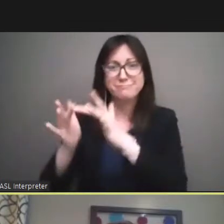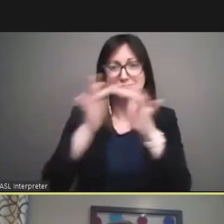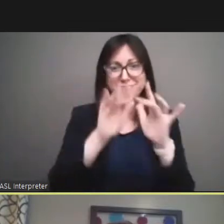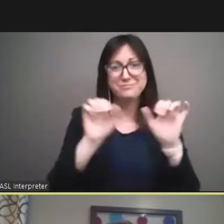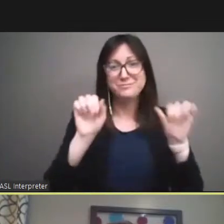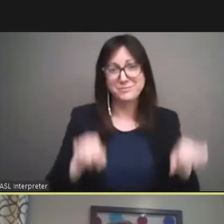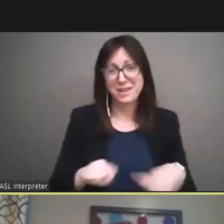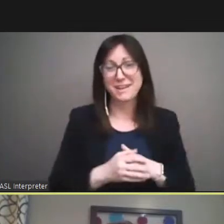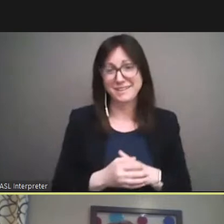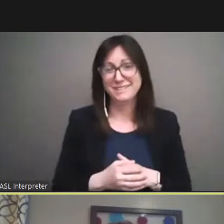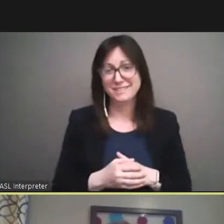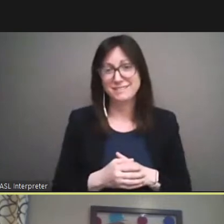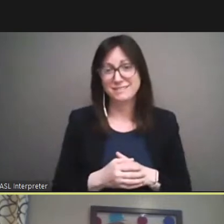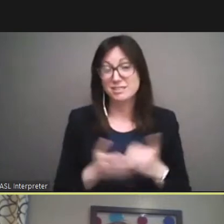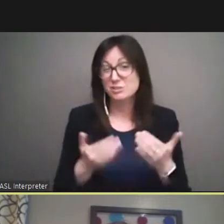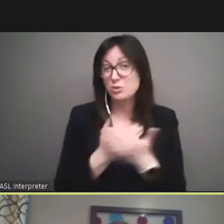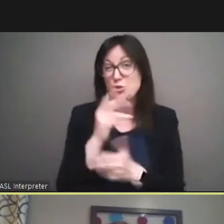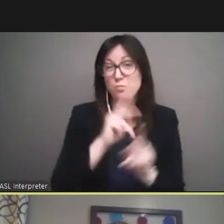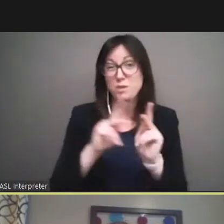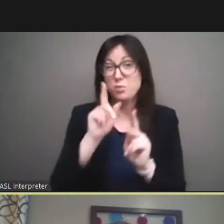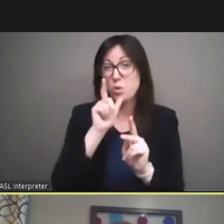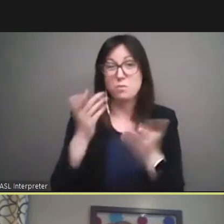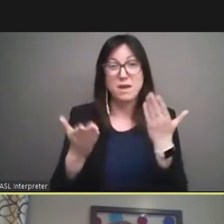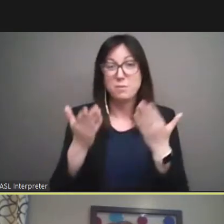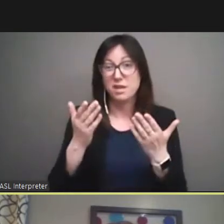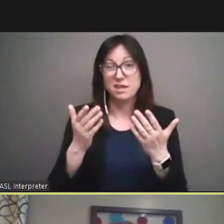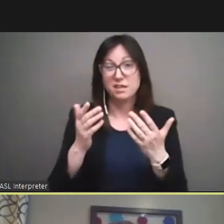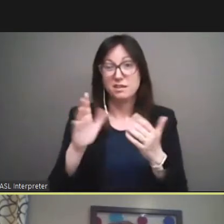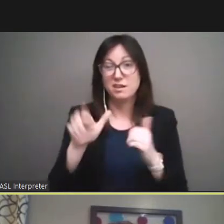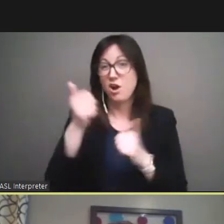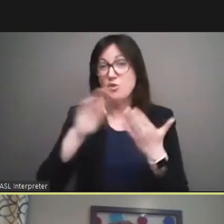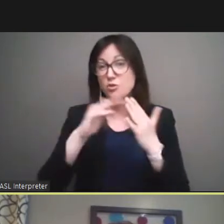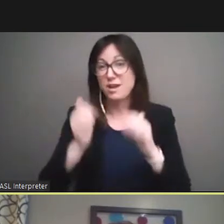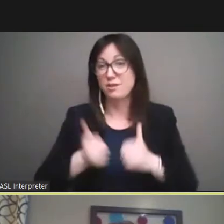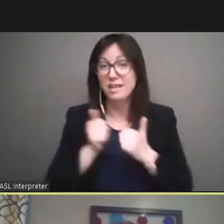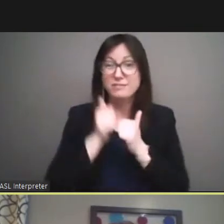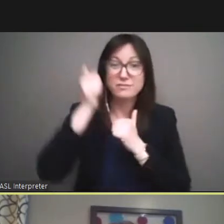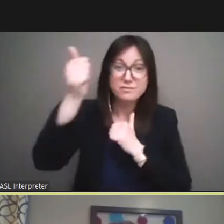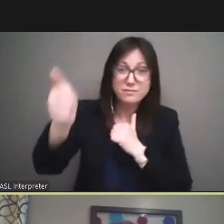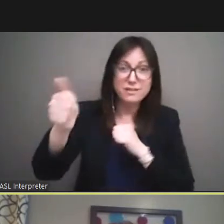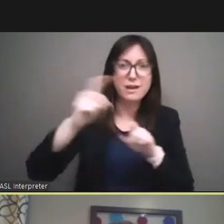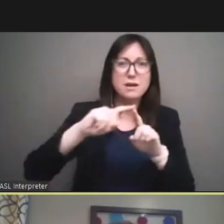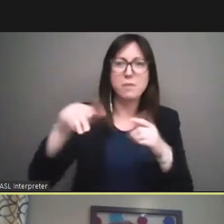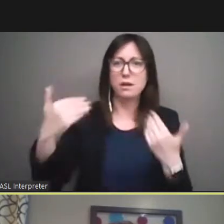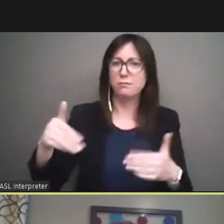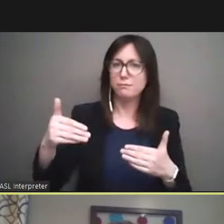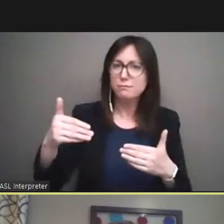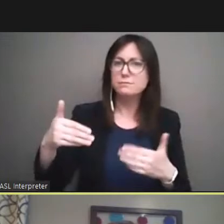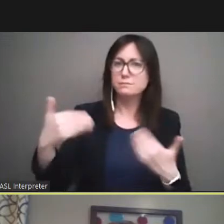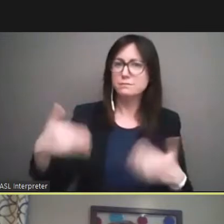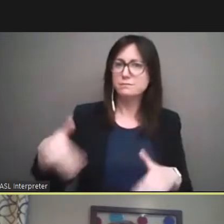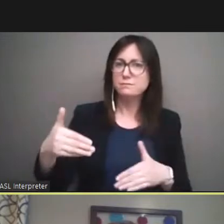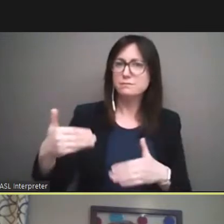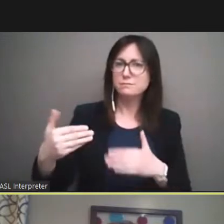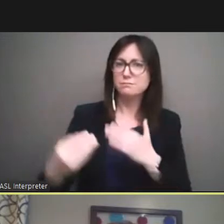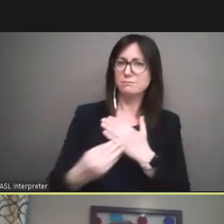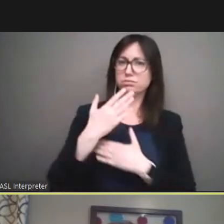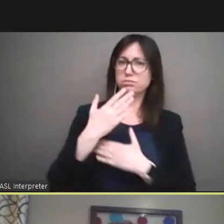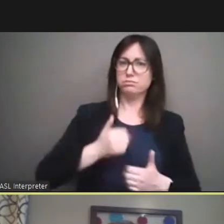Just meeting new people who don't necessarily live in your area, but have a lot to offer that's relevant to your life.